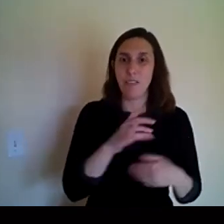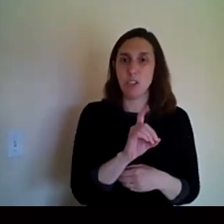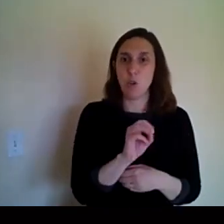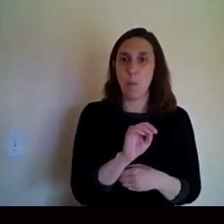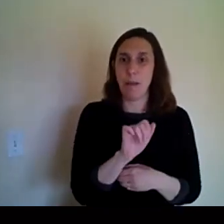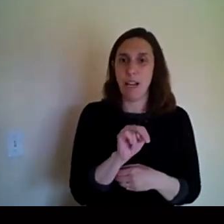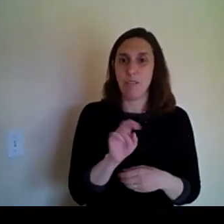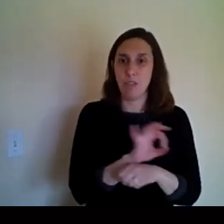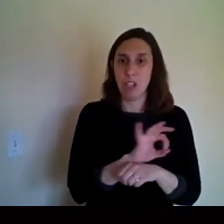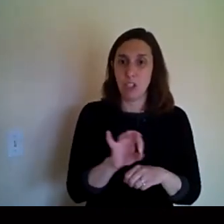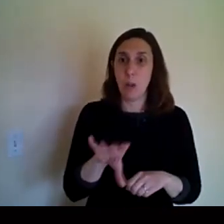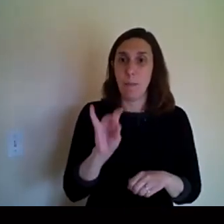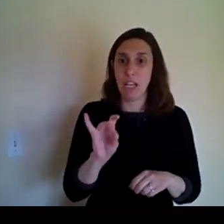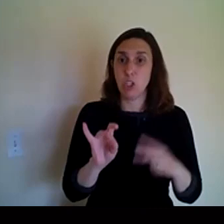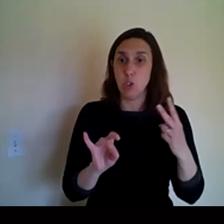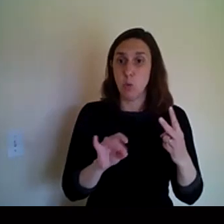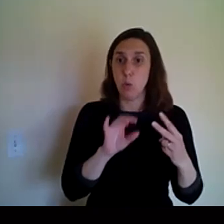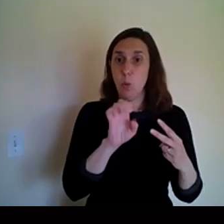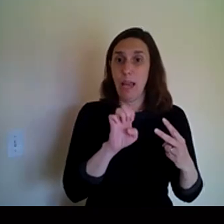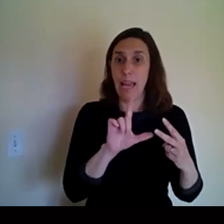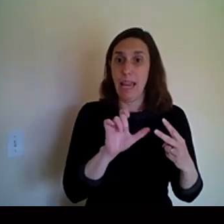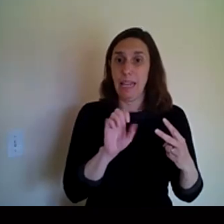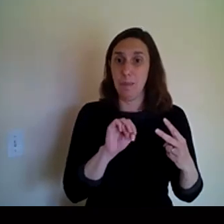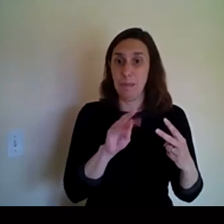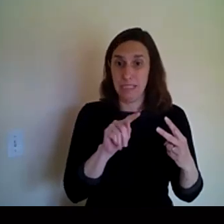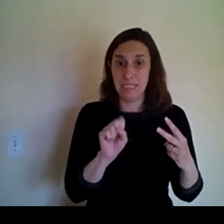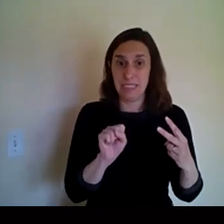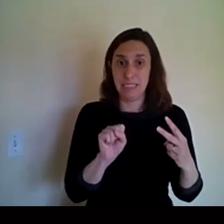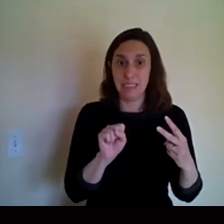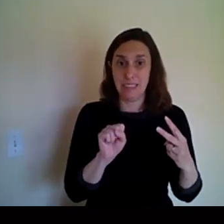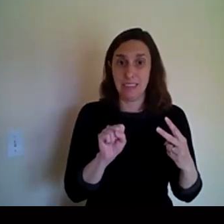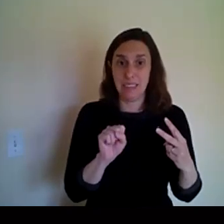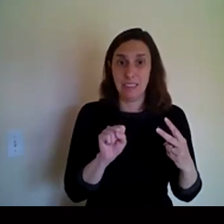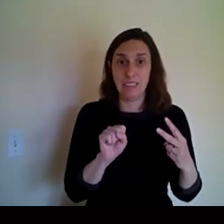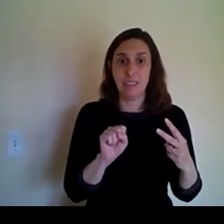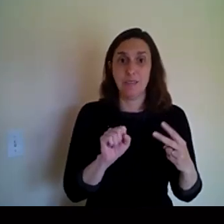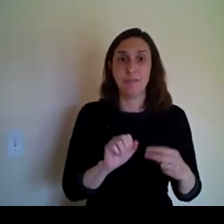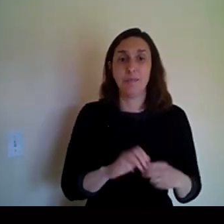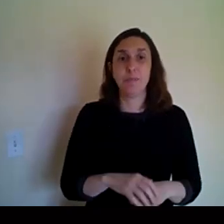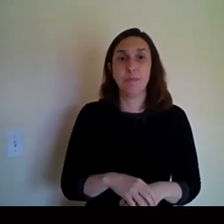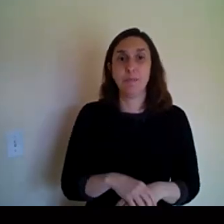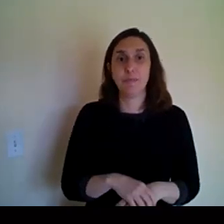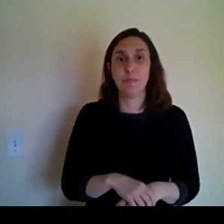elements. And you have to do this for every element. You compare every element to every other one.